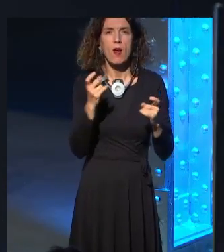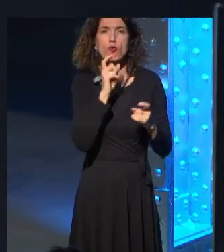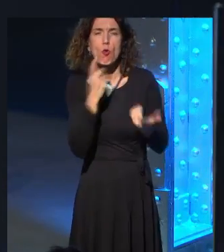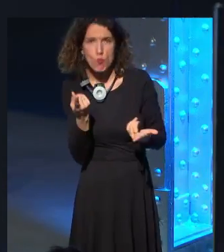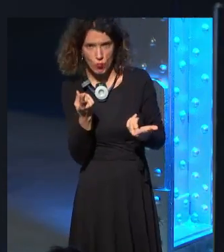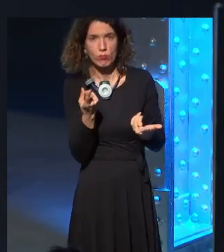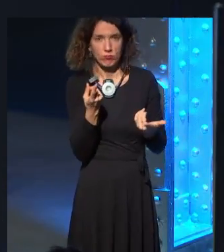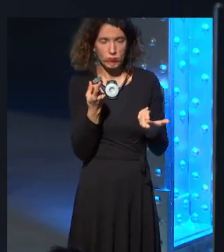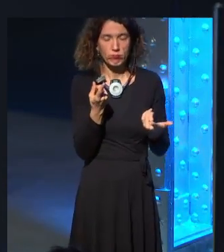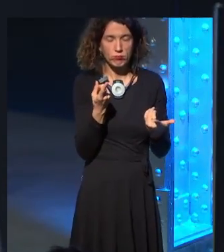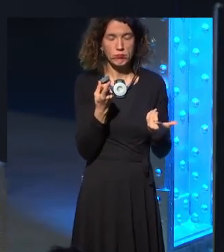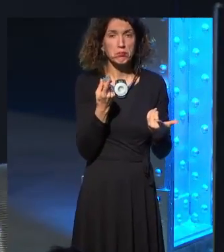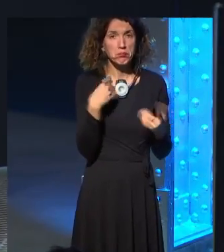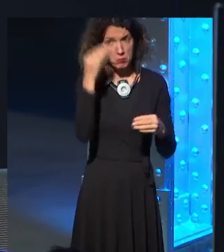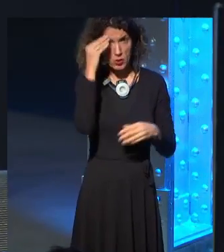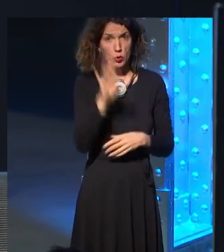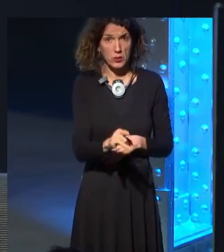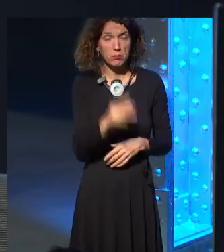in a way I think it does.